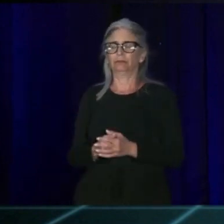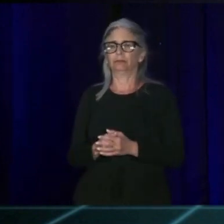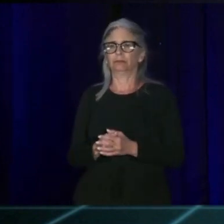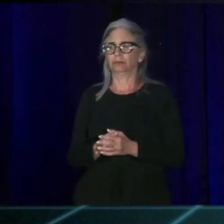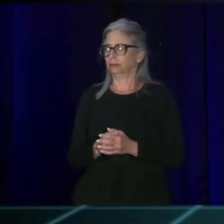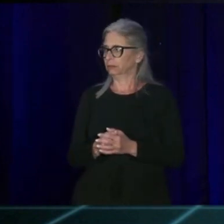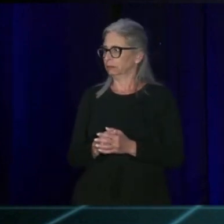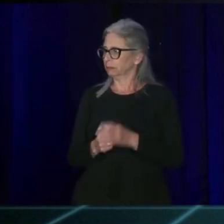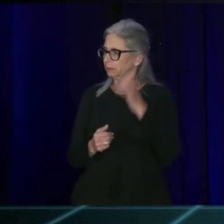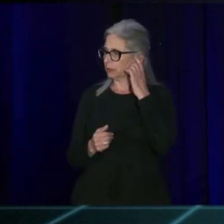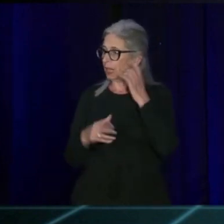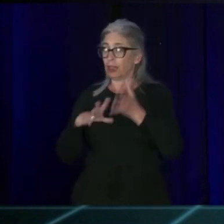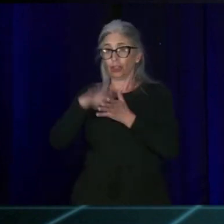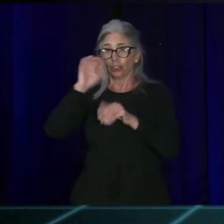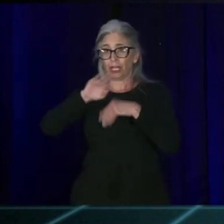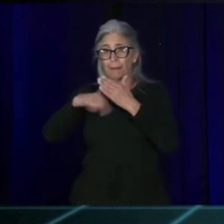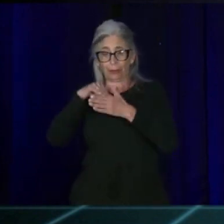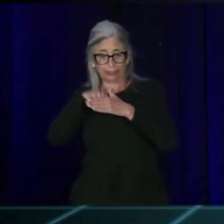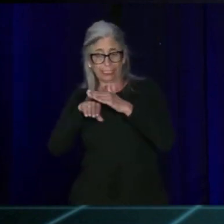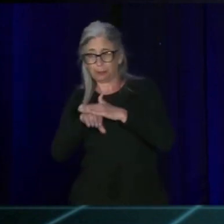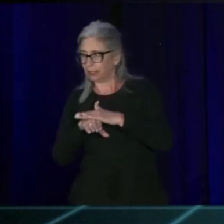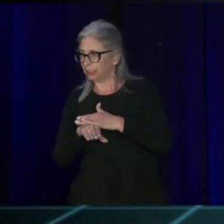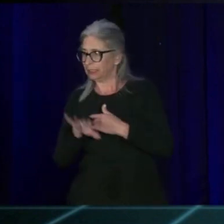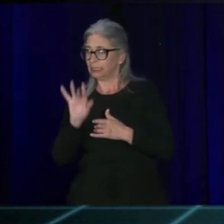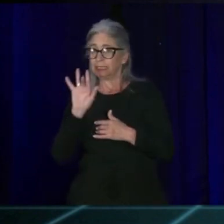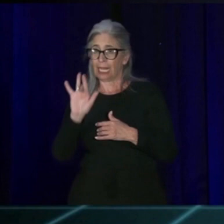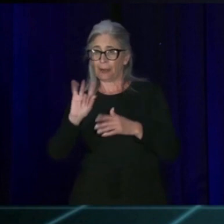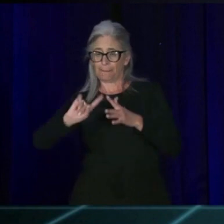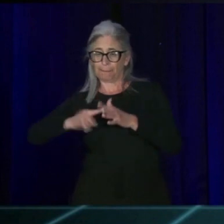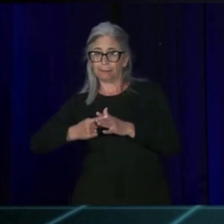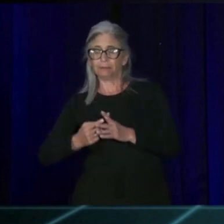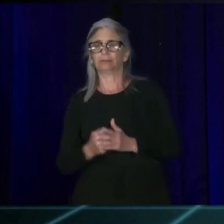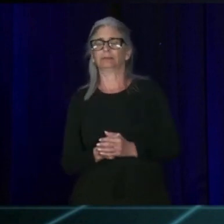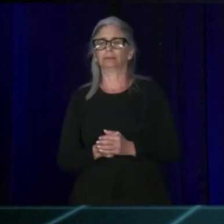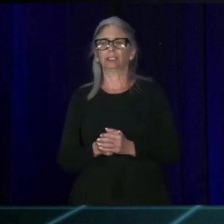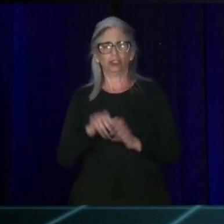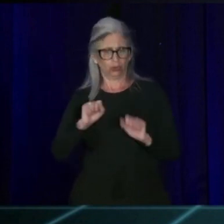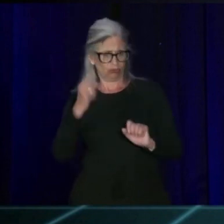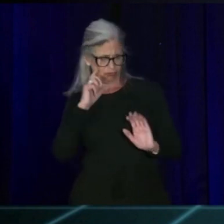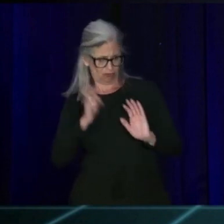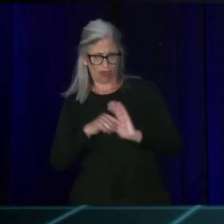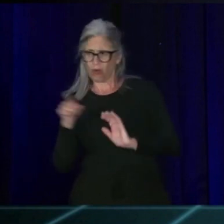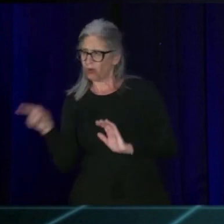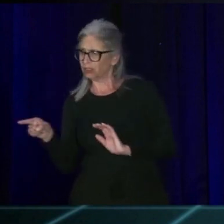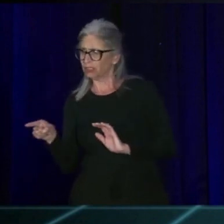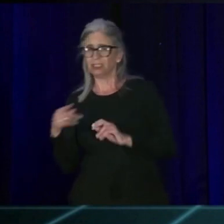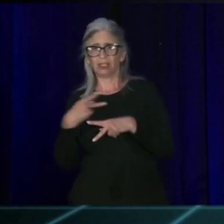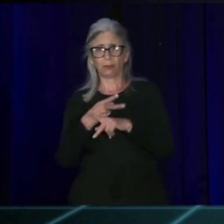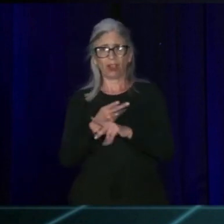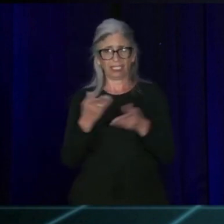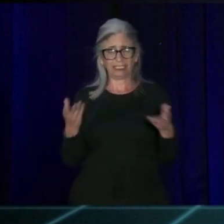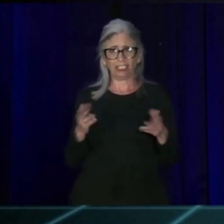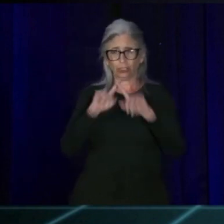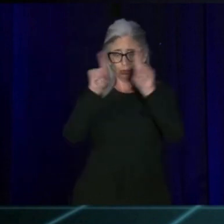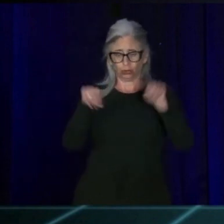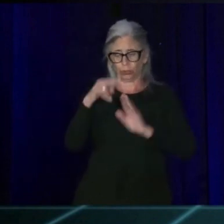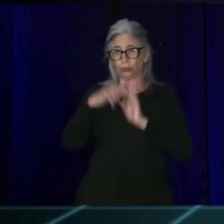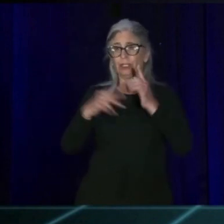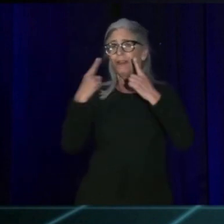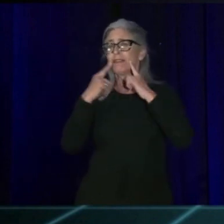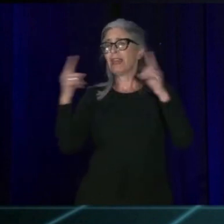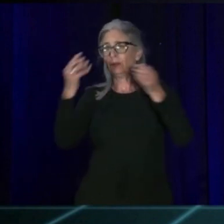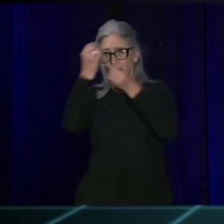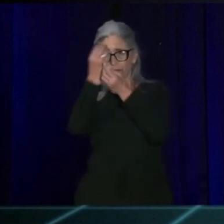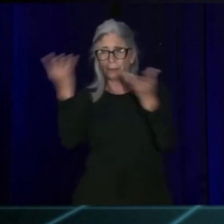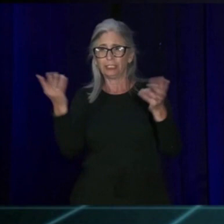about accessibility. Start button. As you can see, or rather here in this case, screen reader announces information straight